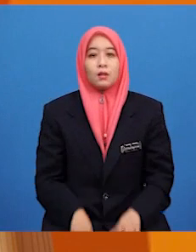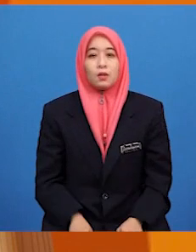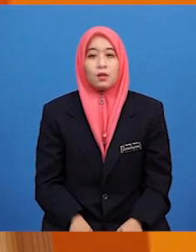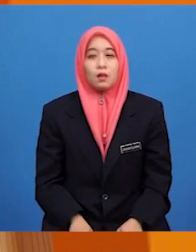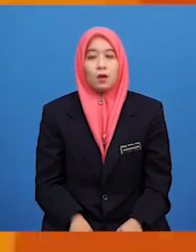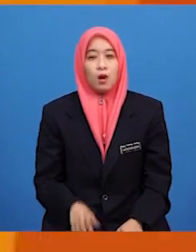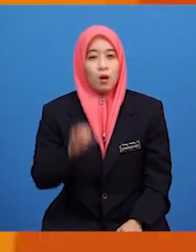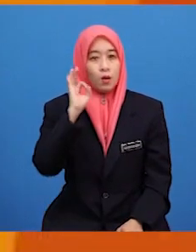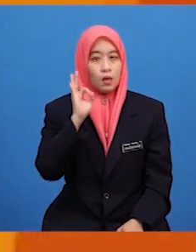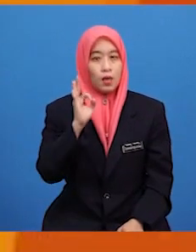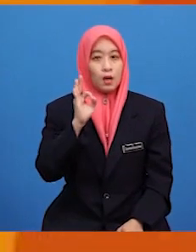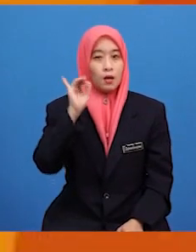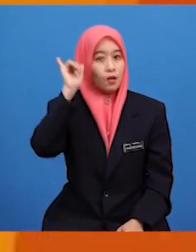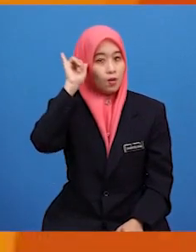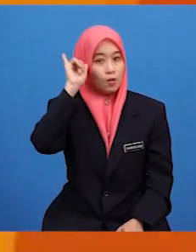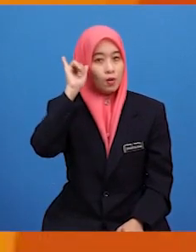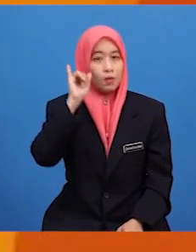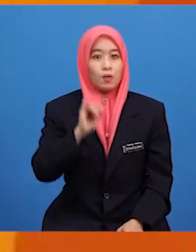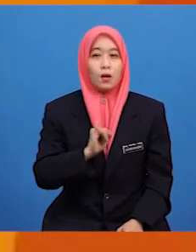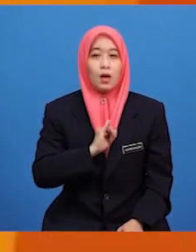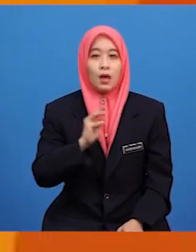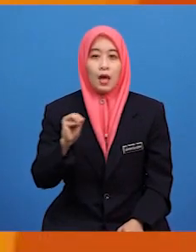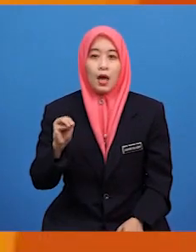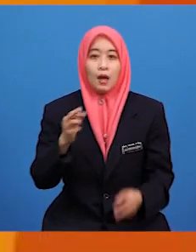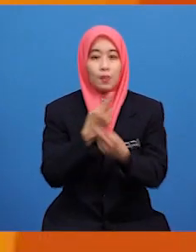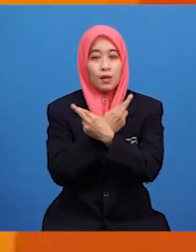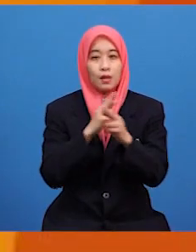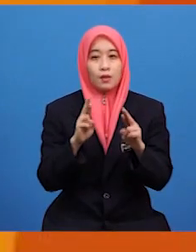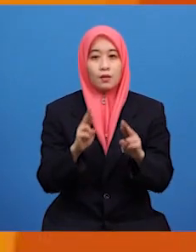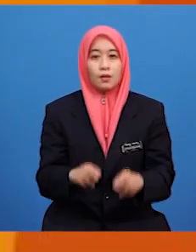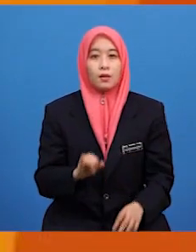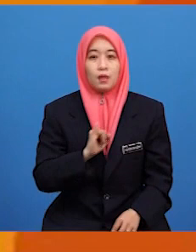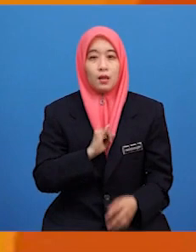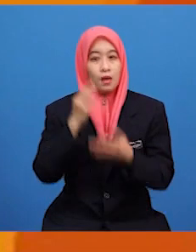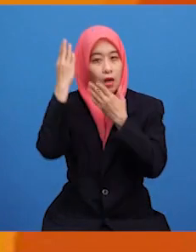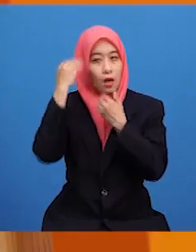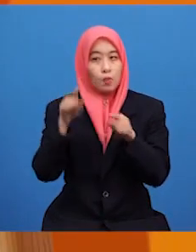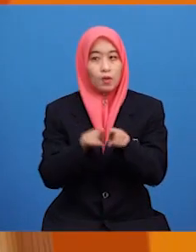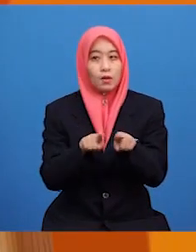ready? I am ready, and I hope you are too, friends.